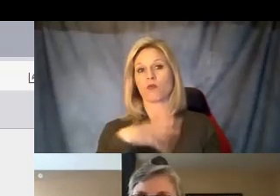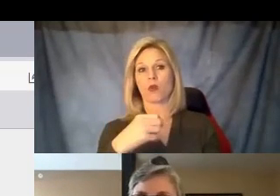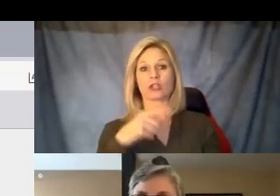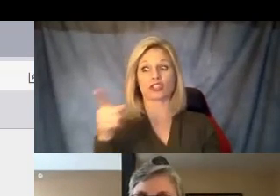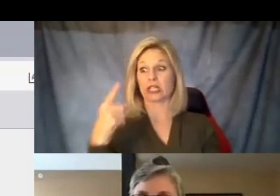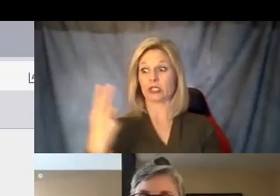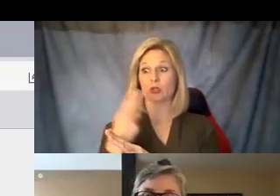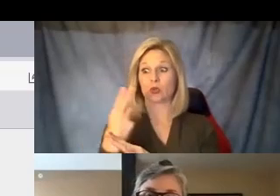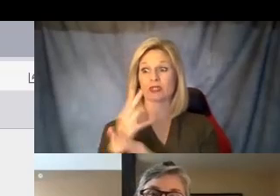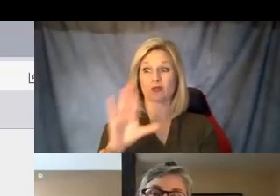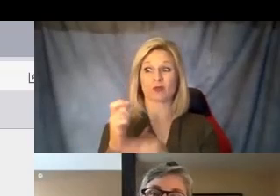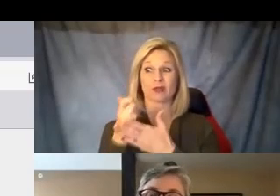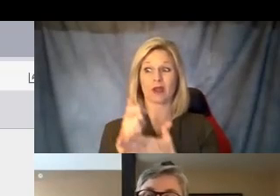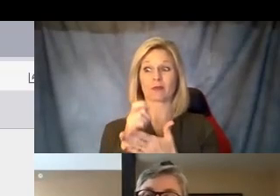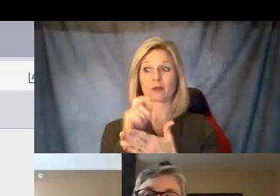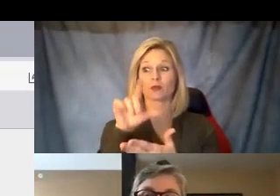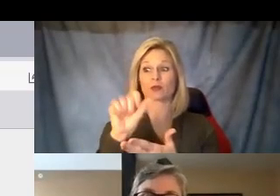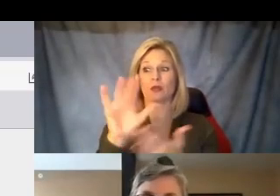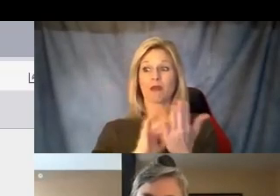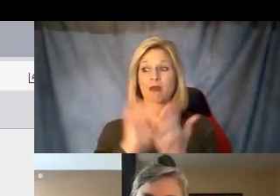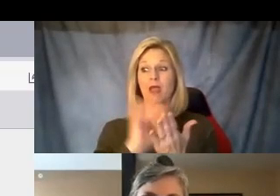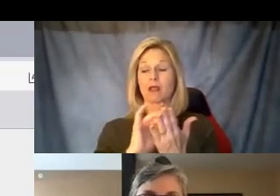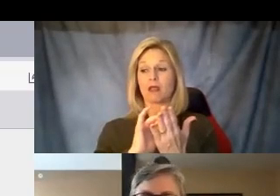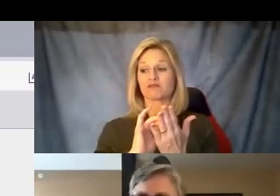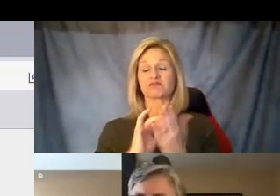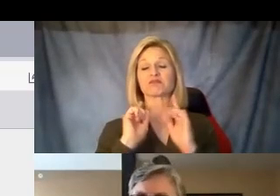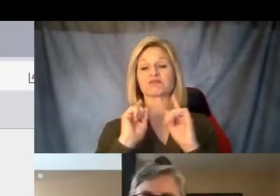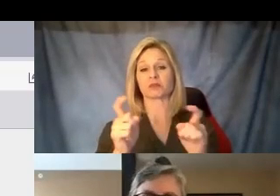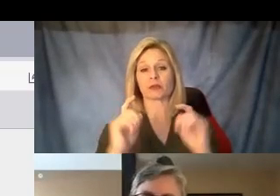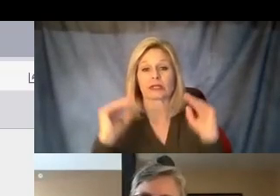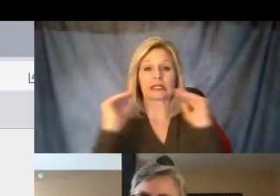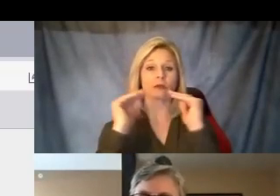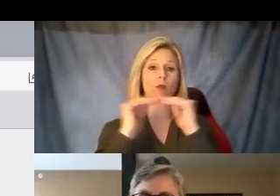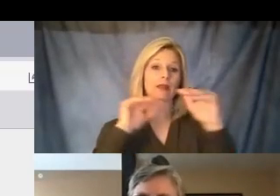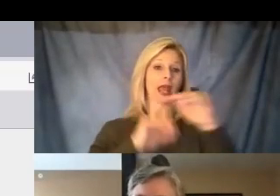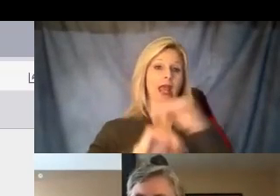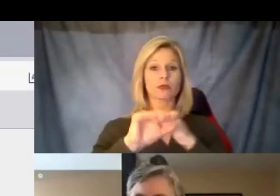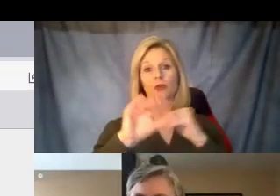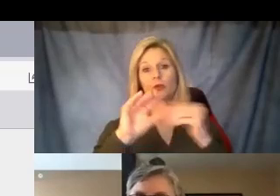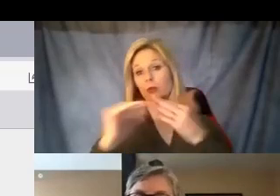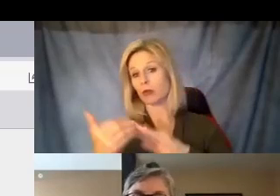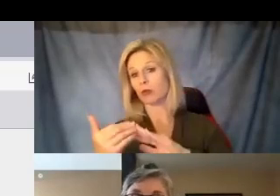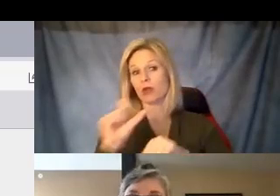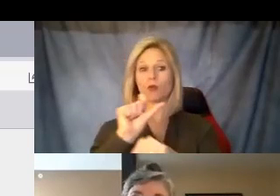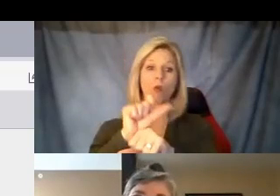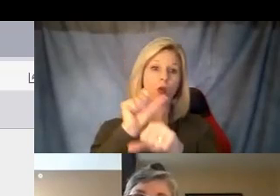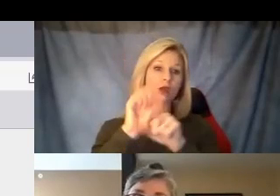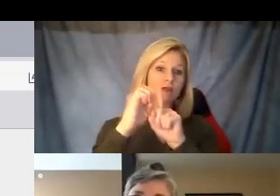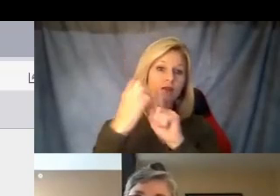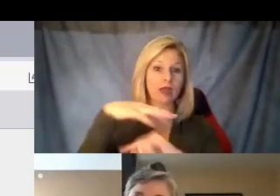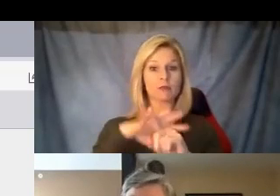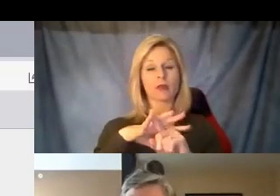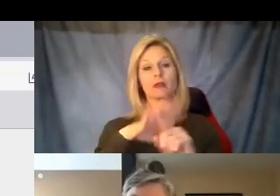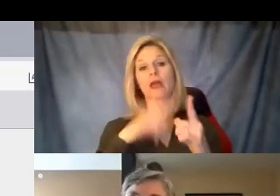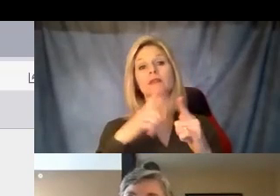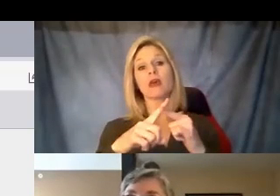on the iPad that give her equal access to the community, workplace, whatever it is that. And then there are